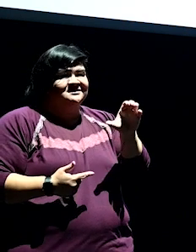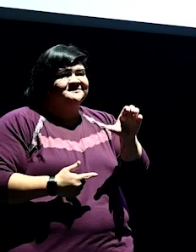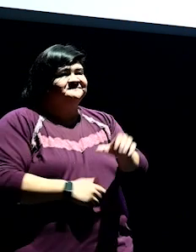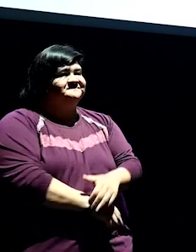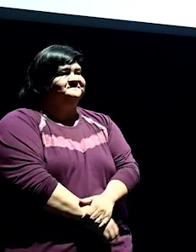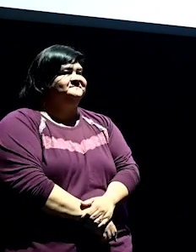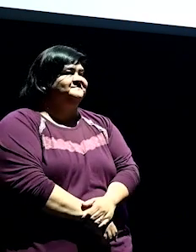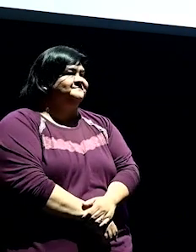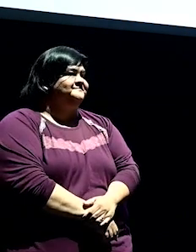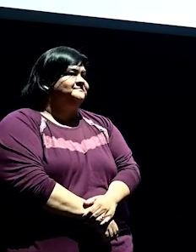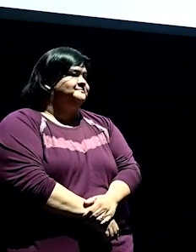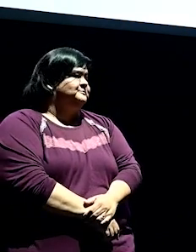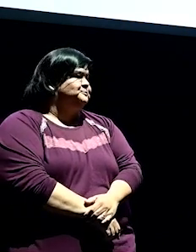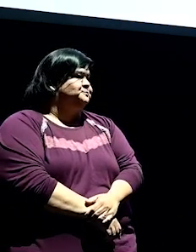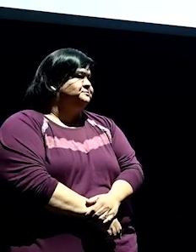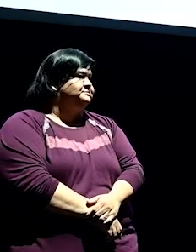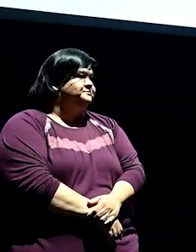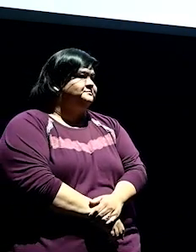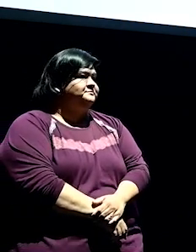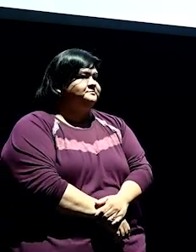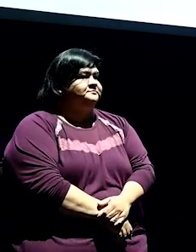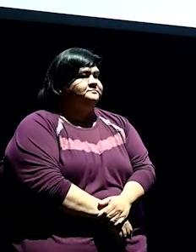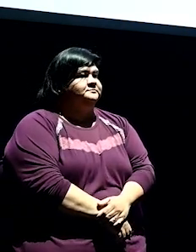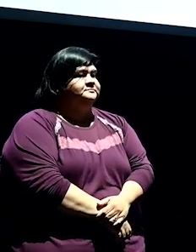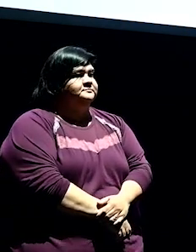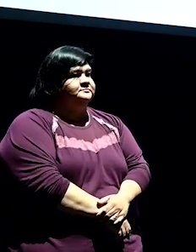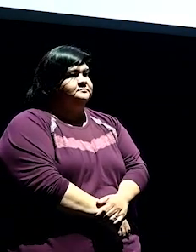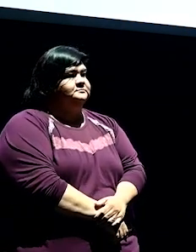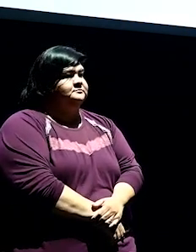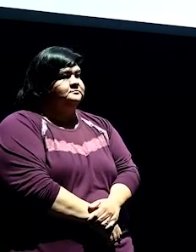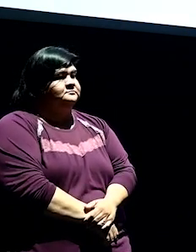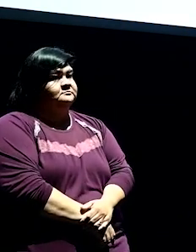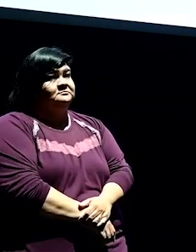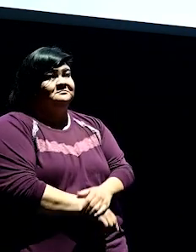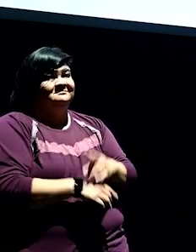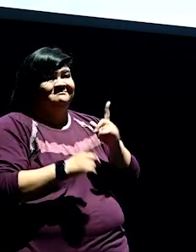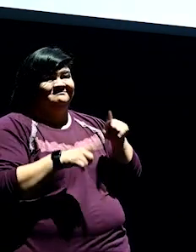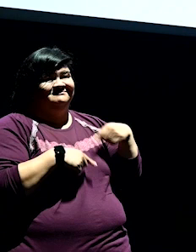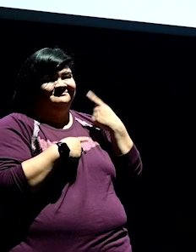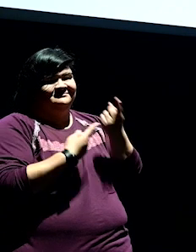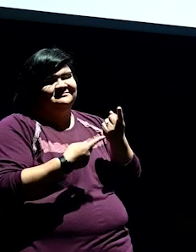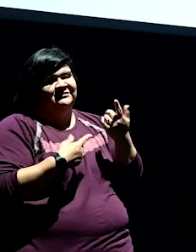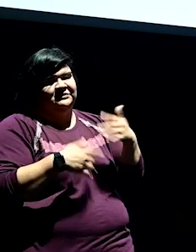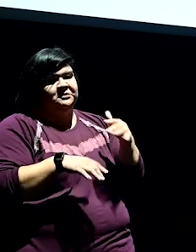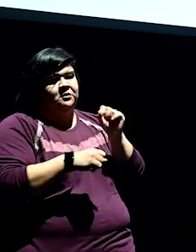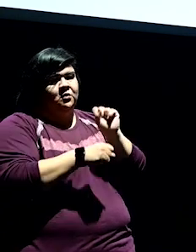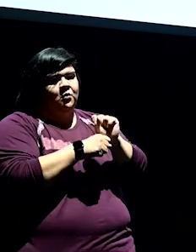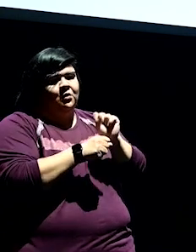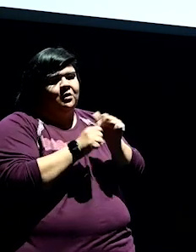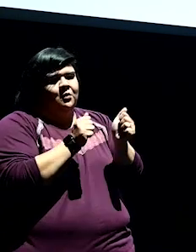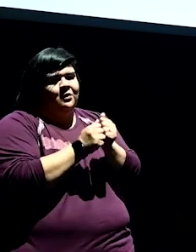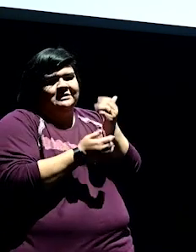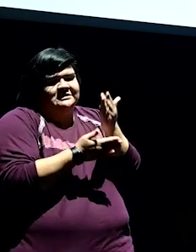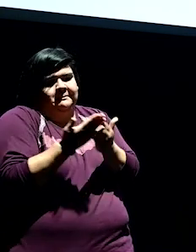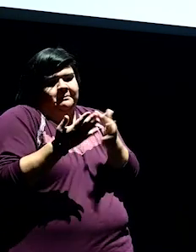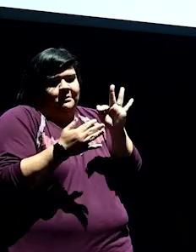I went on to work with some of the world's most trusted and